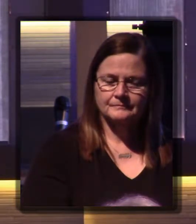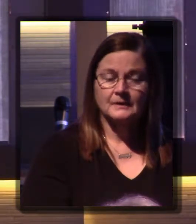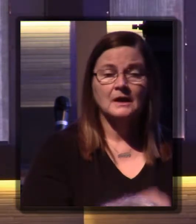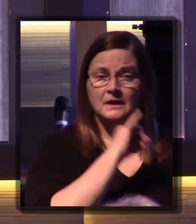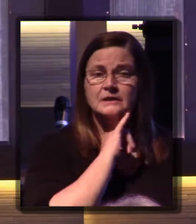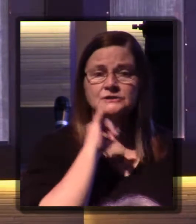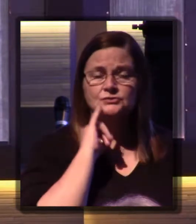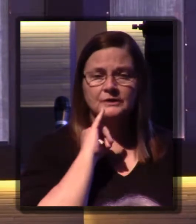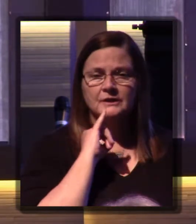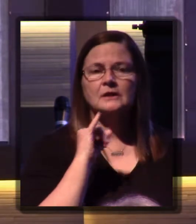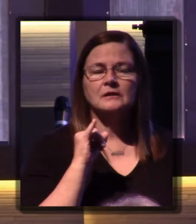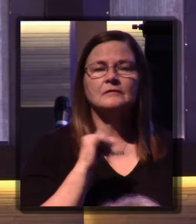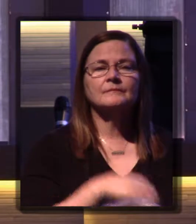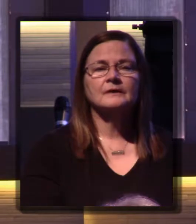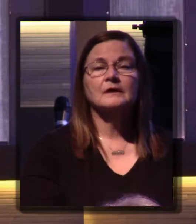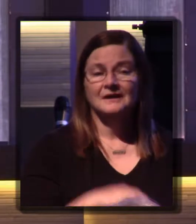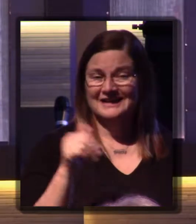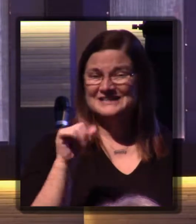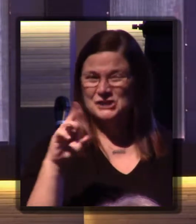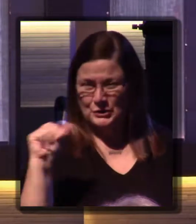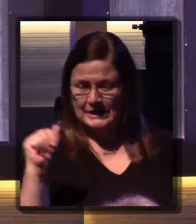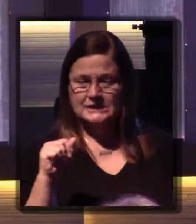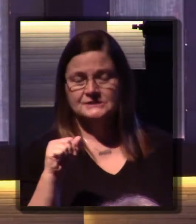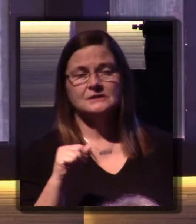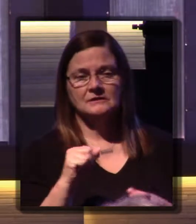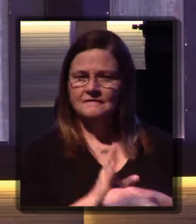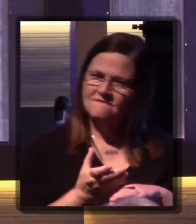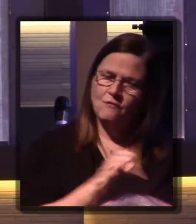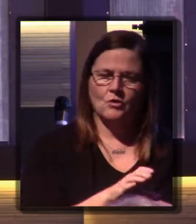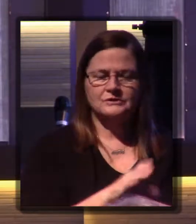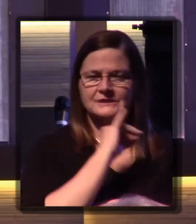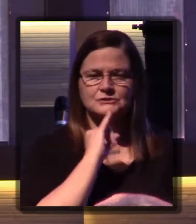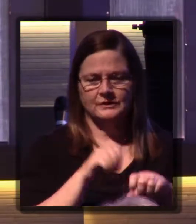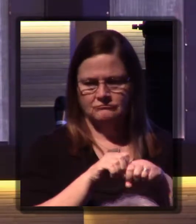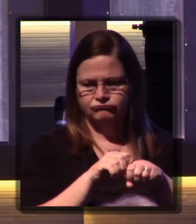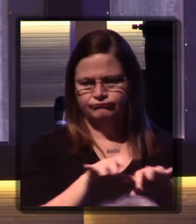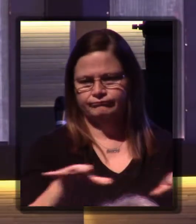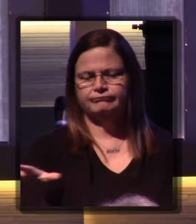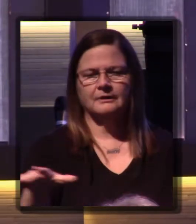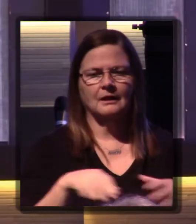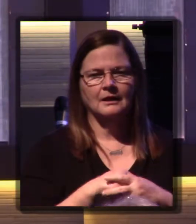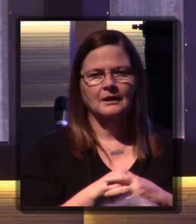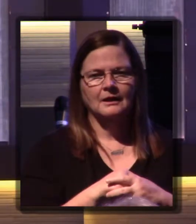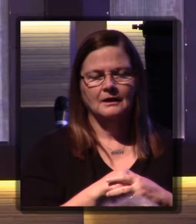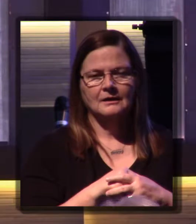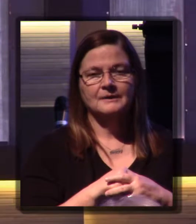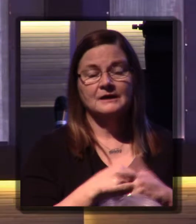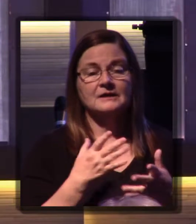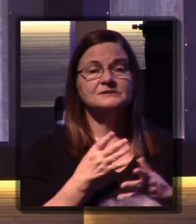circumstances. Israel has been dispersed by Assyria. The northern tribes have already been dispersed by Assyria because its